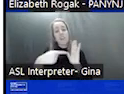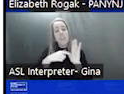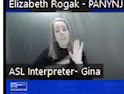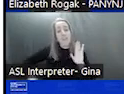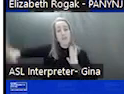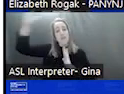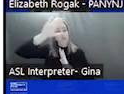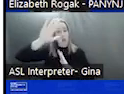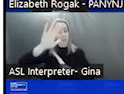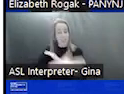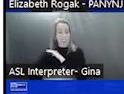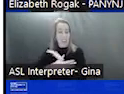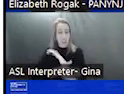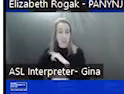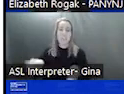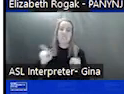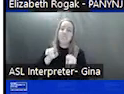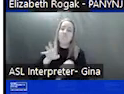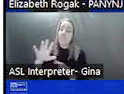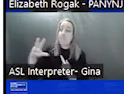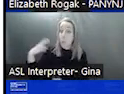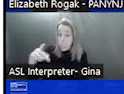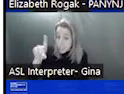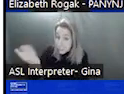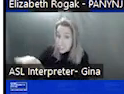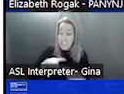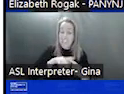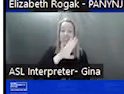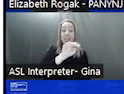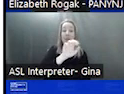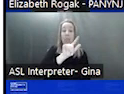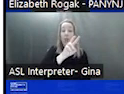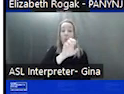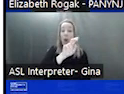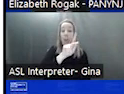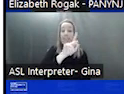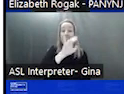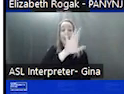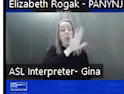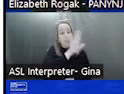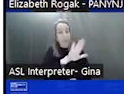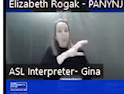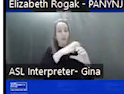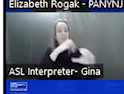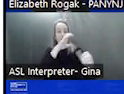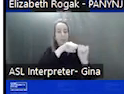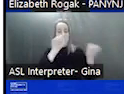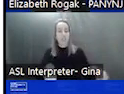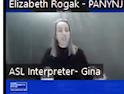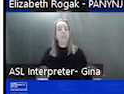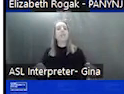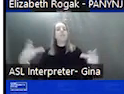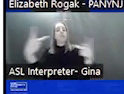D.C., Milwaukee's intermodal facility, that have shown that combining parking with intercity,